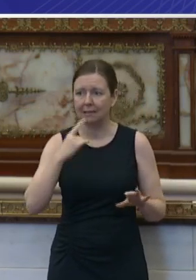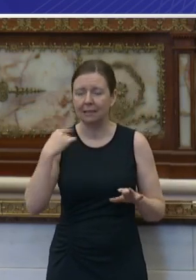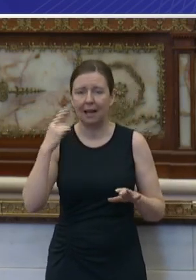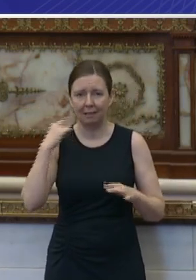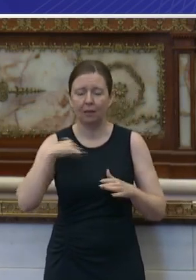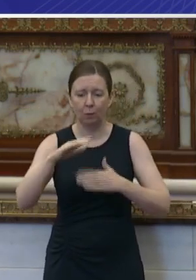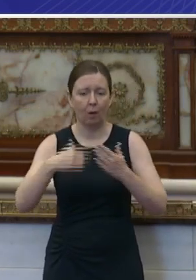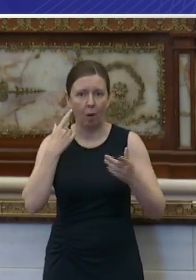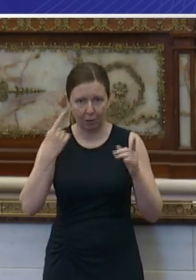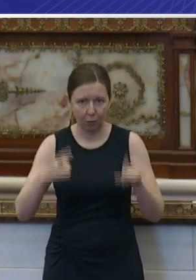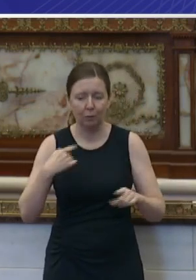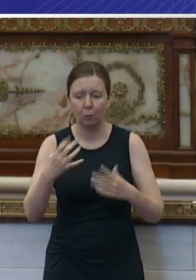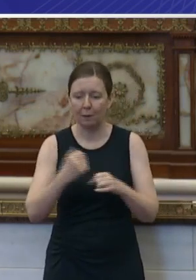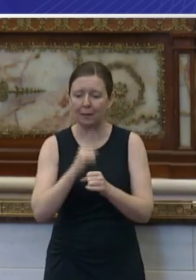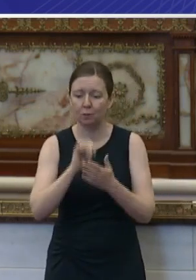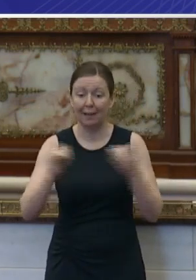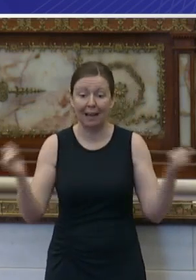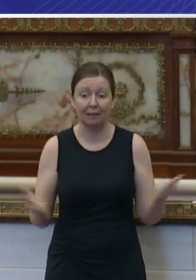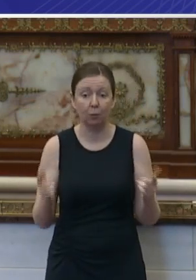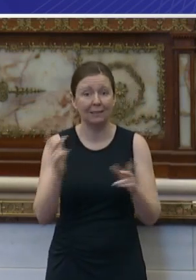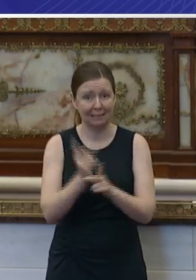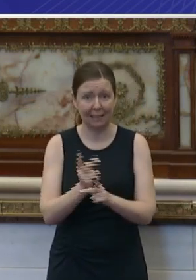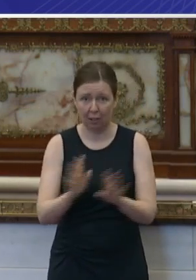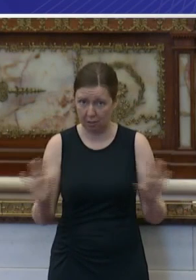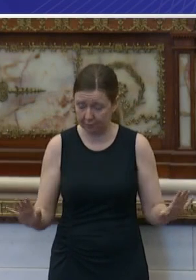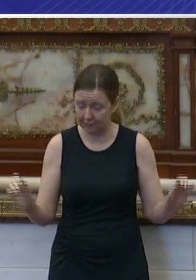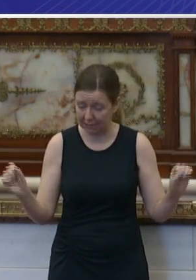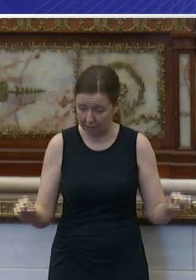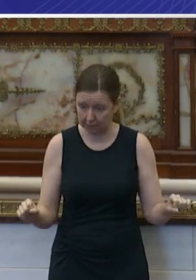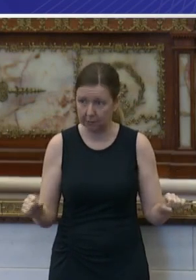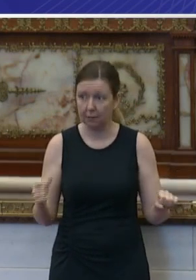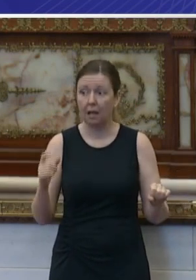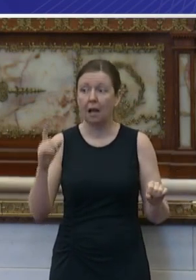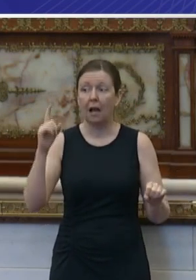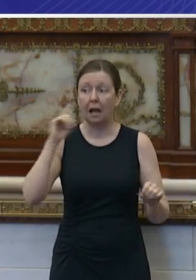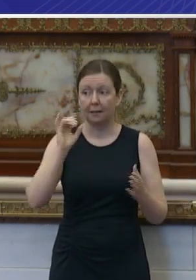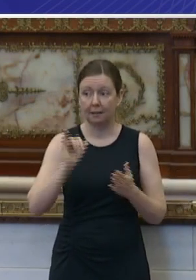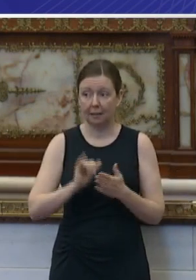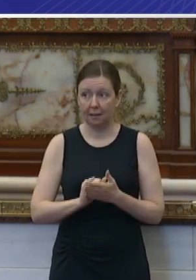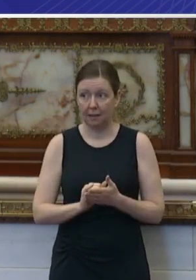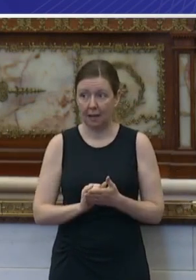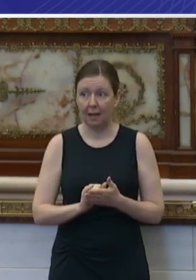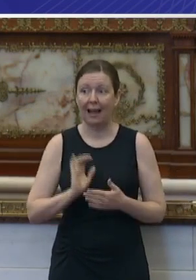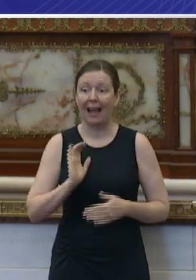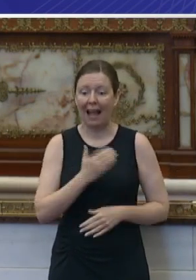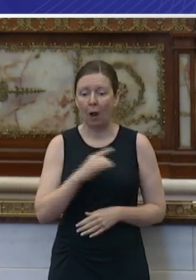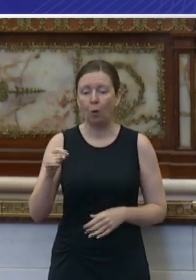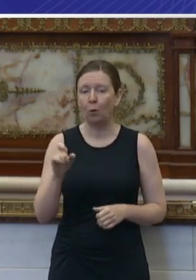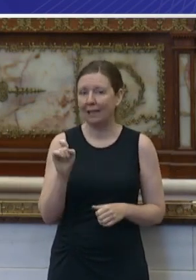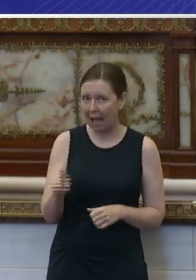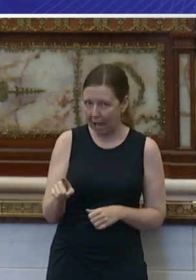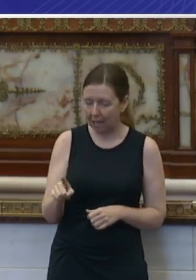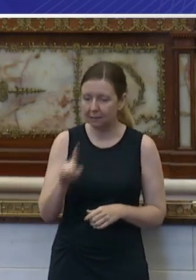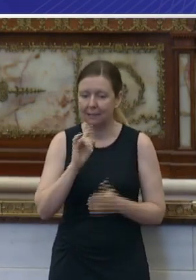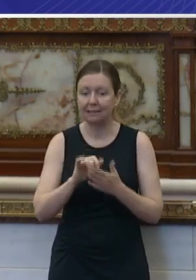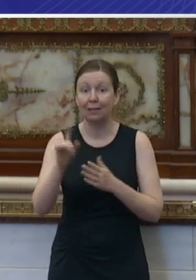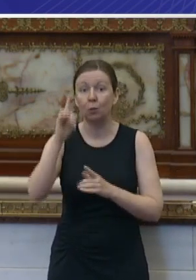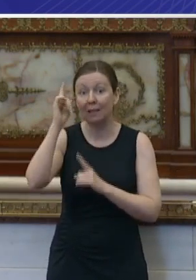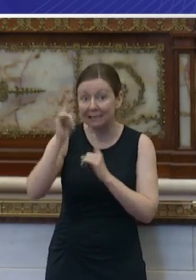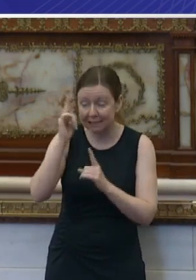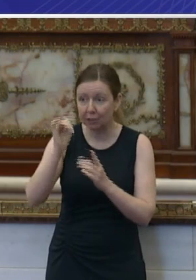all can agree that we want to make sure that everybody's taken care of during this time. And I think that our only ask is that you